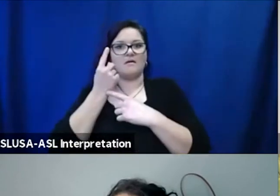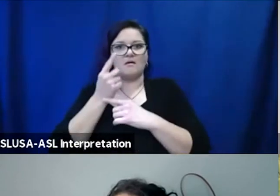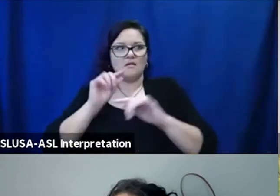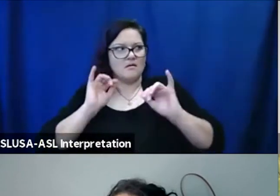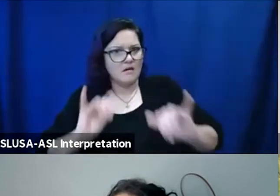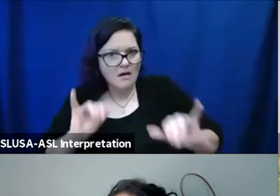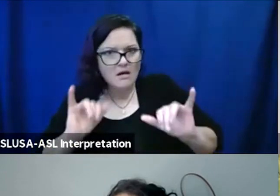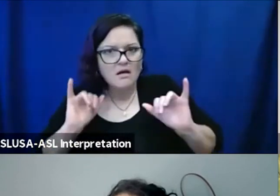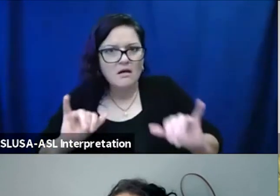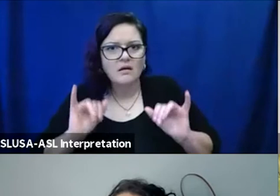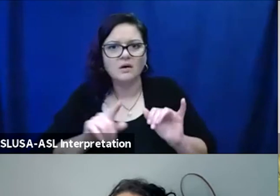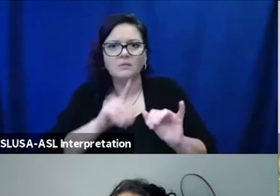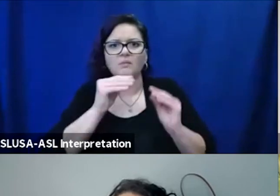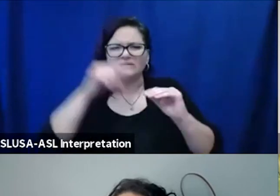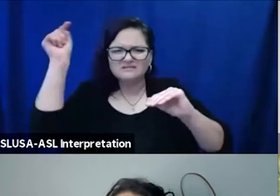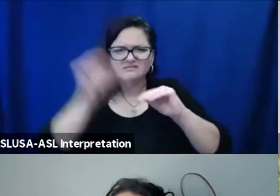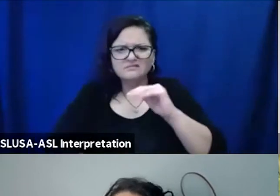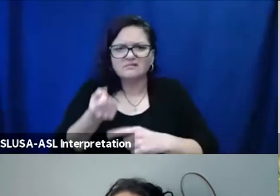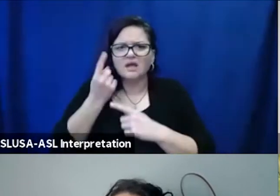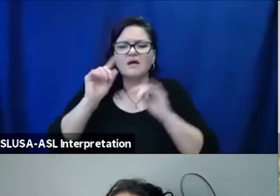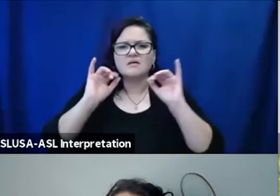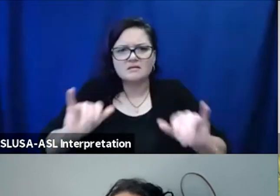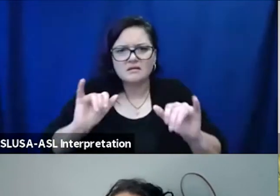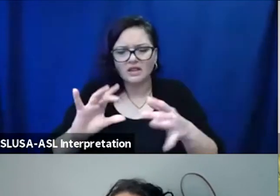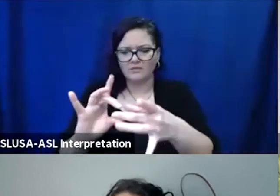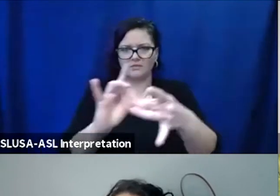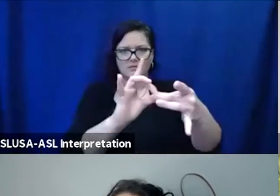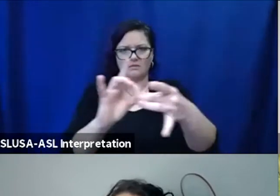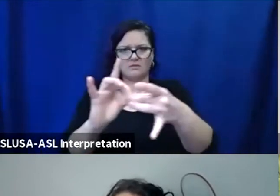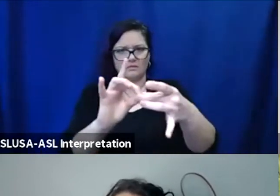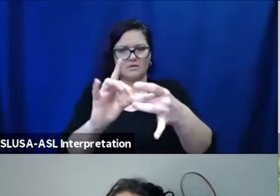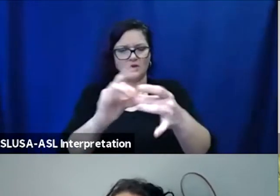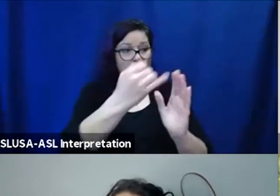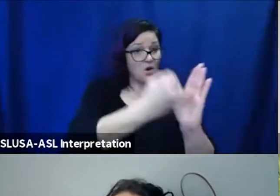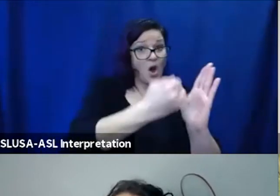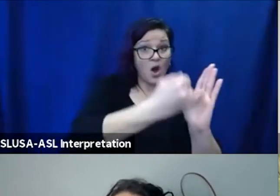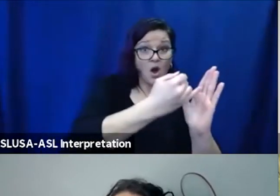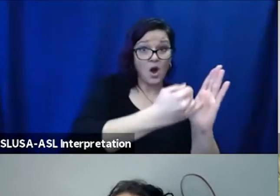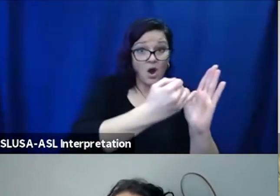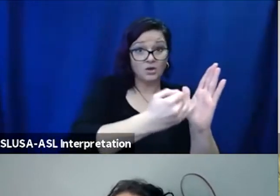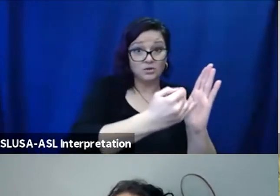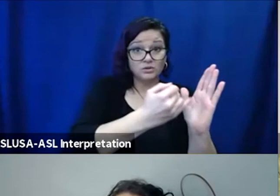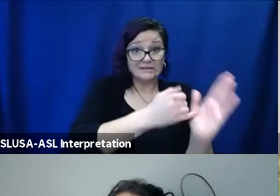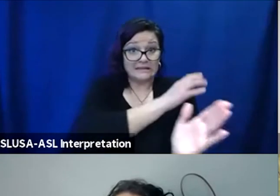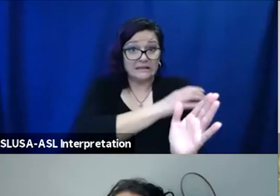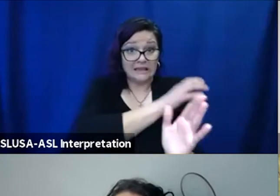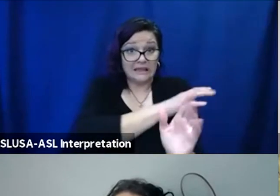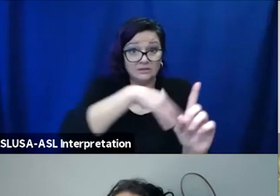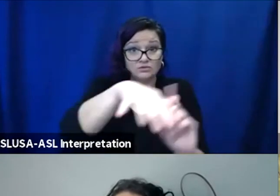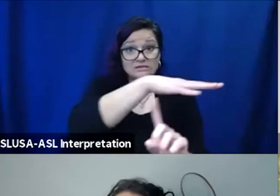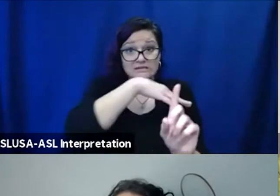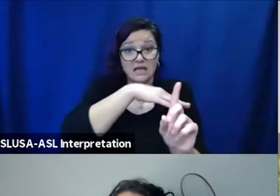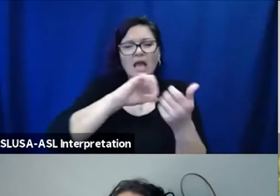deeper understanding of what is the relationship between what happens with art in the clinical setting and how that